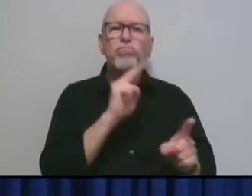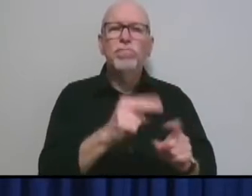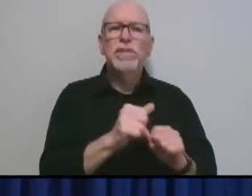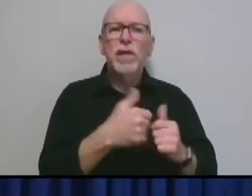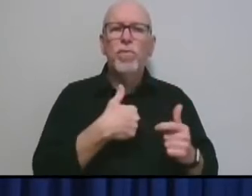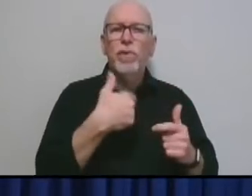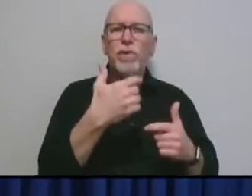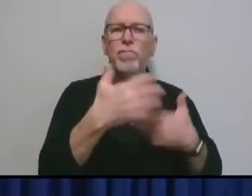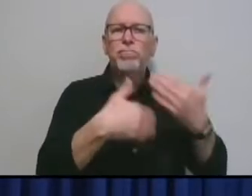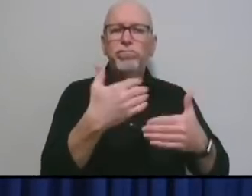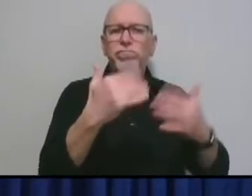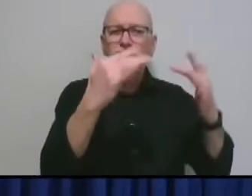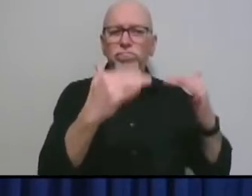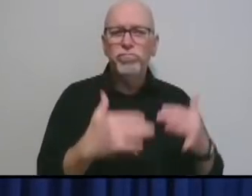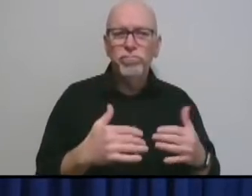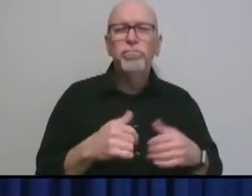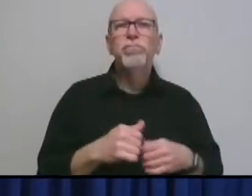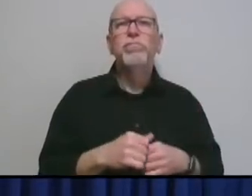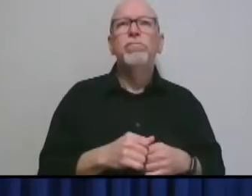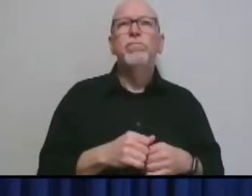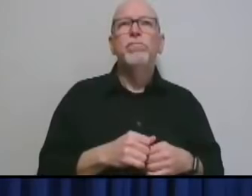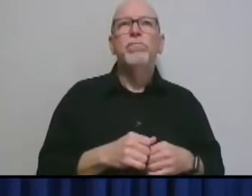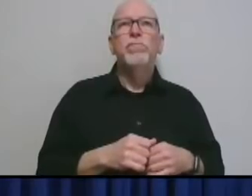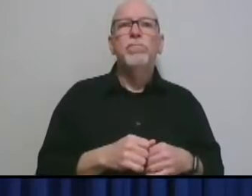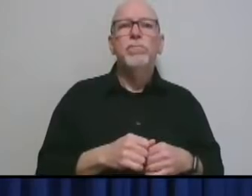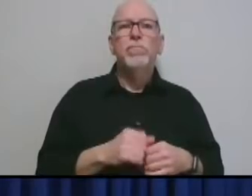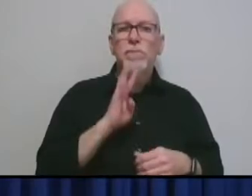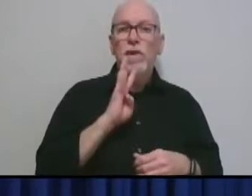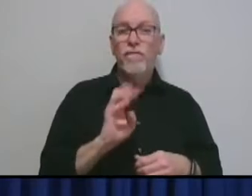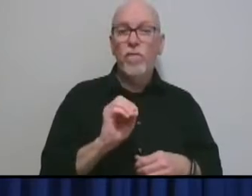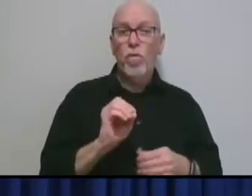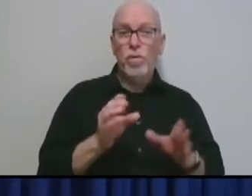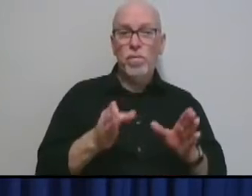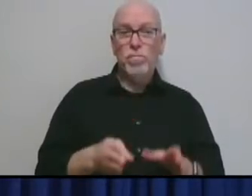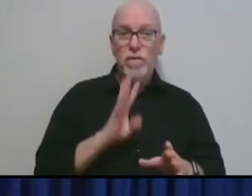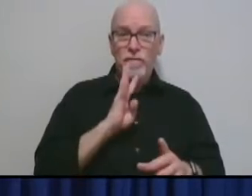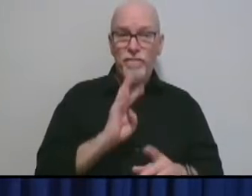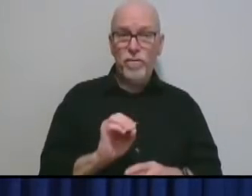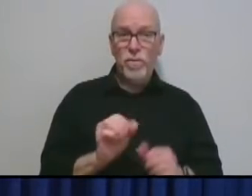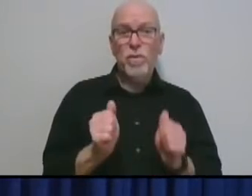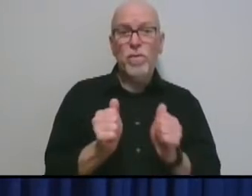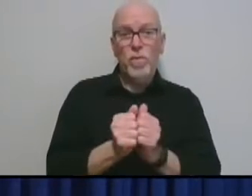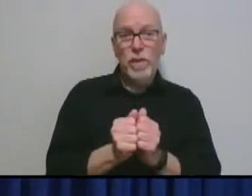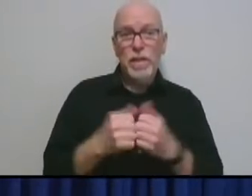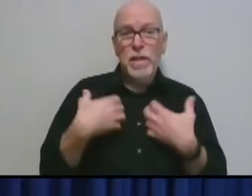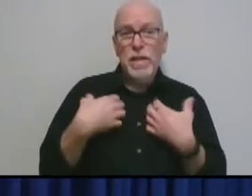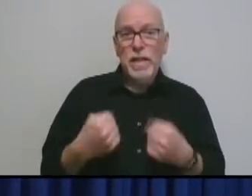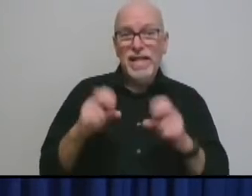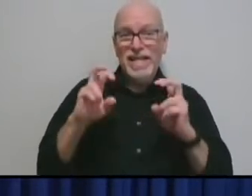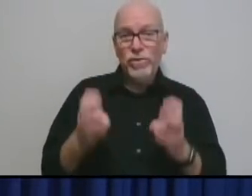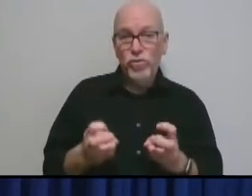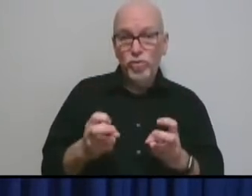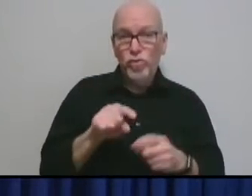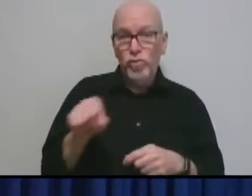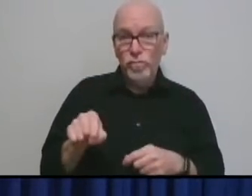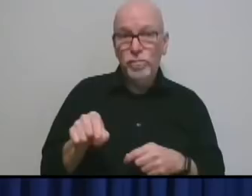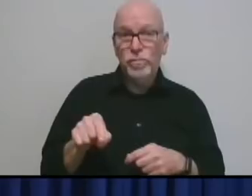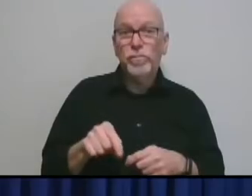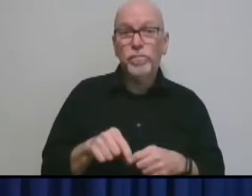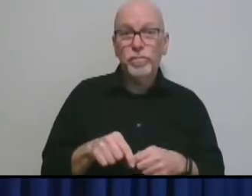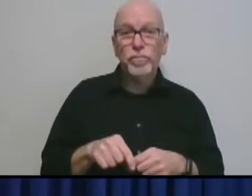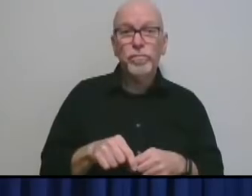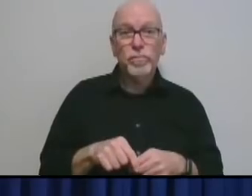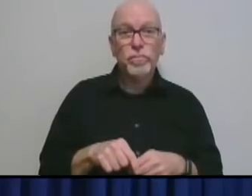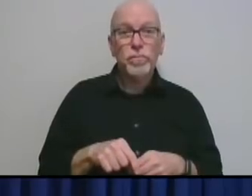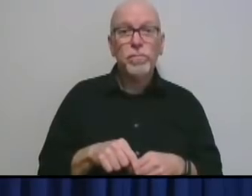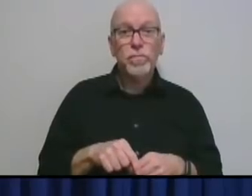down, a 40-year-old with a comorbidity. Yeah, just a It's 10 40-year-old, times. just